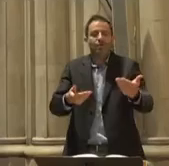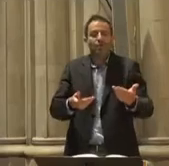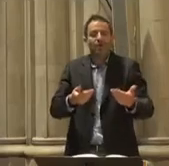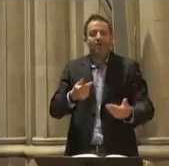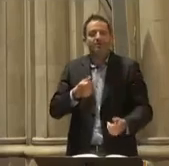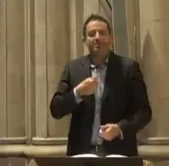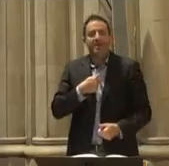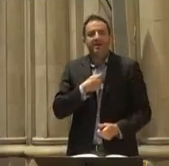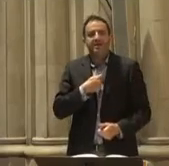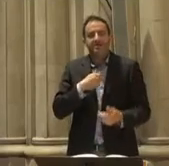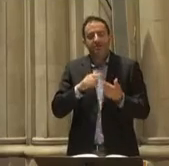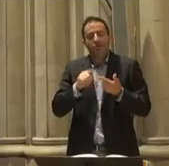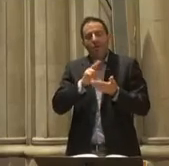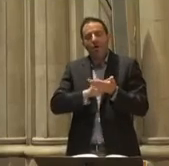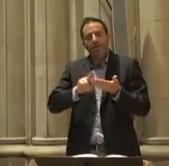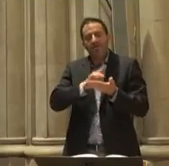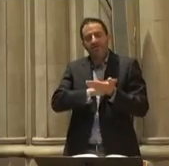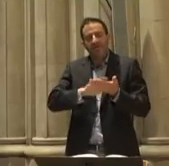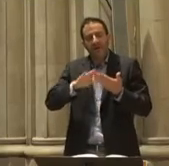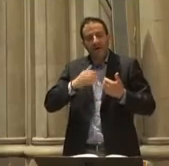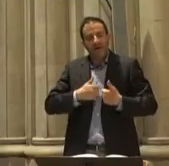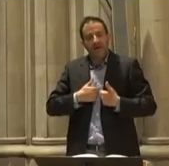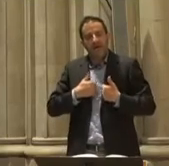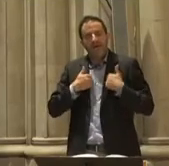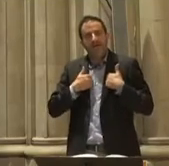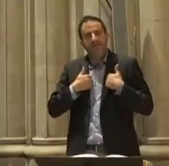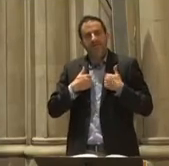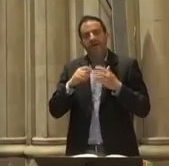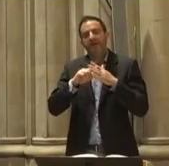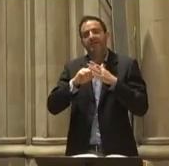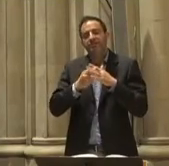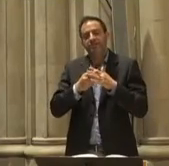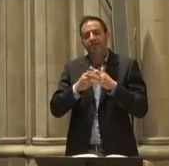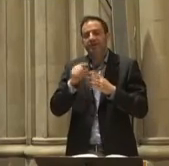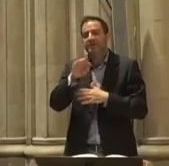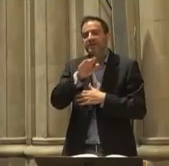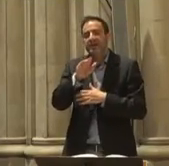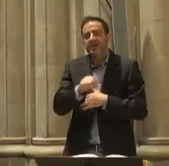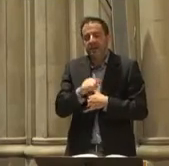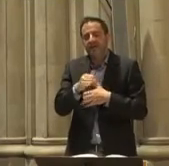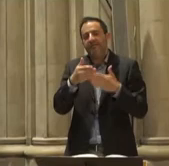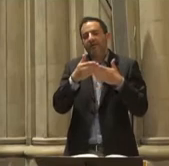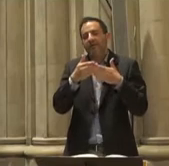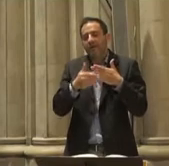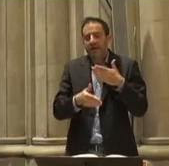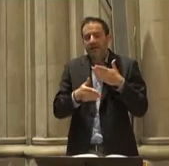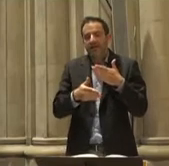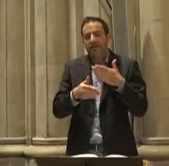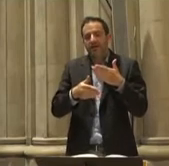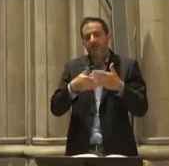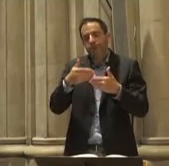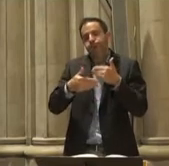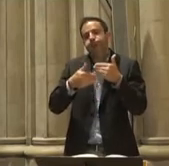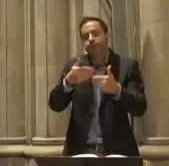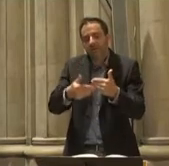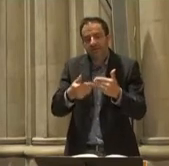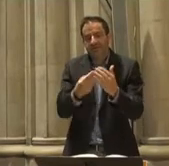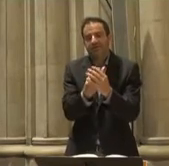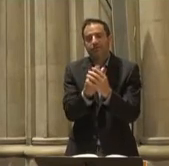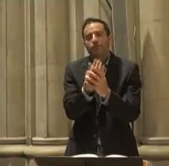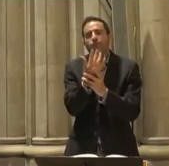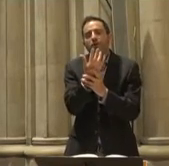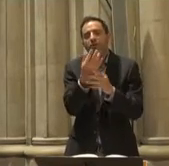this divine life and initiates this never-ending process of growth, of movement,